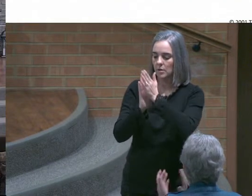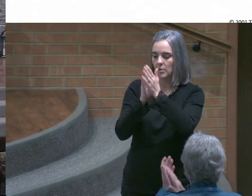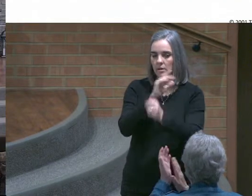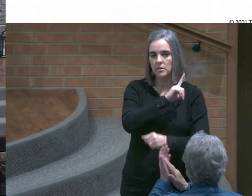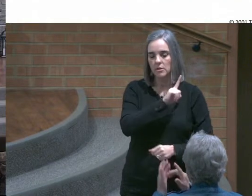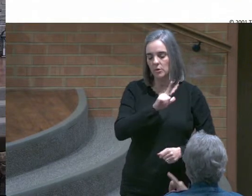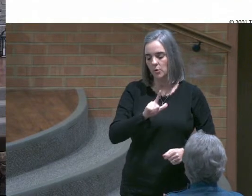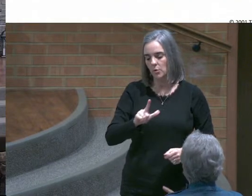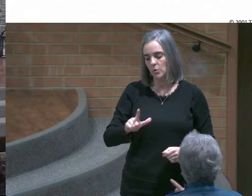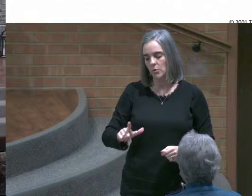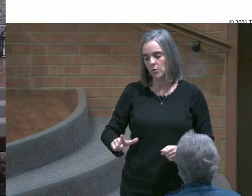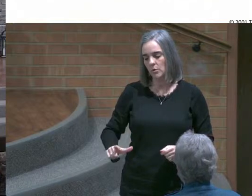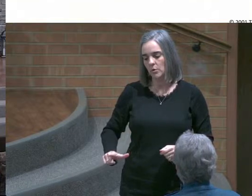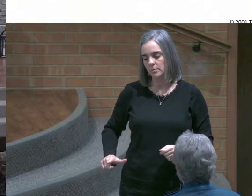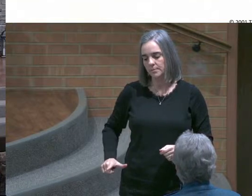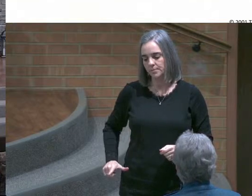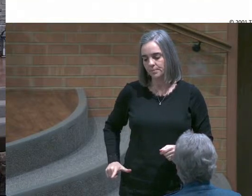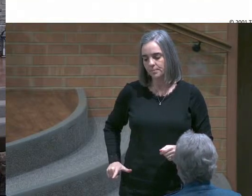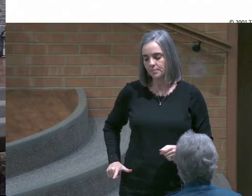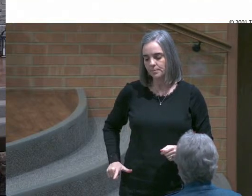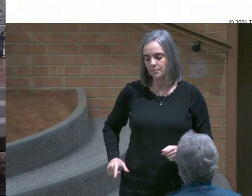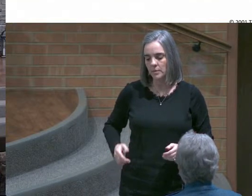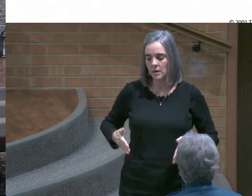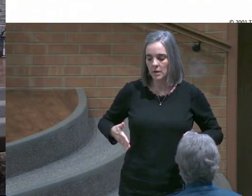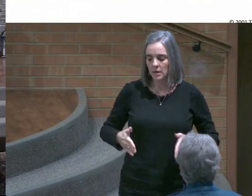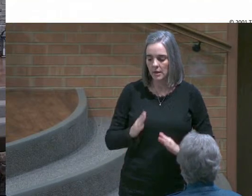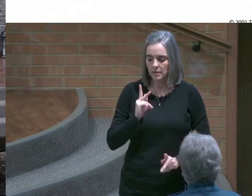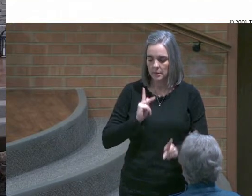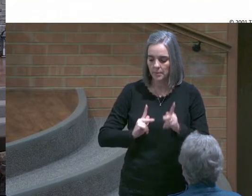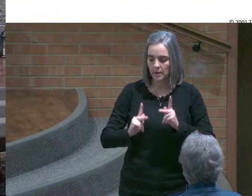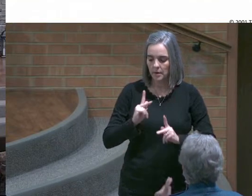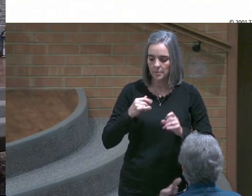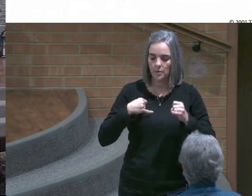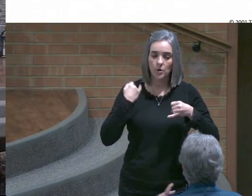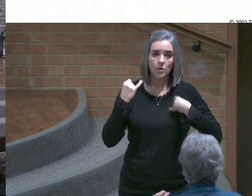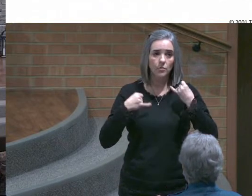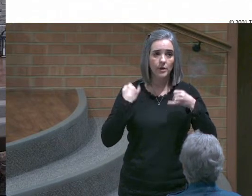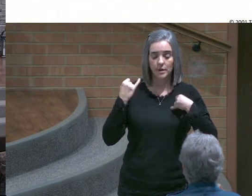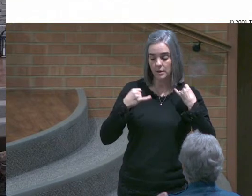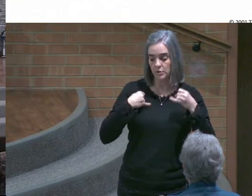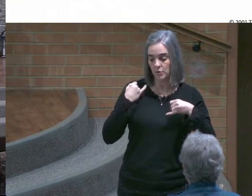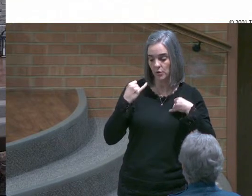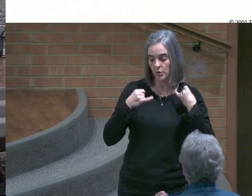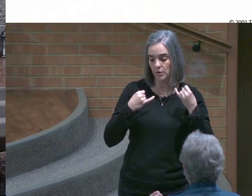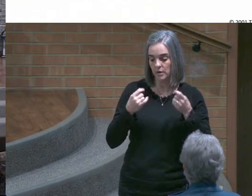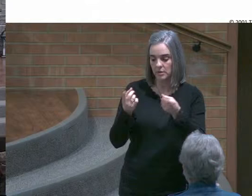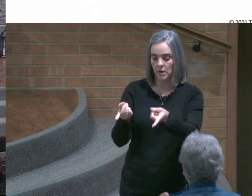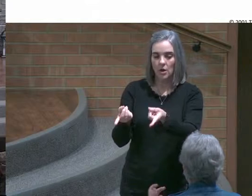Praise the Lord, let the people